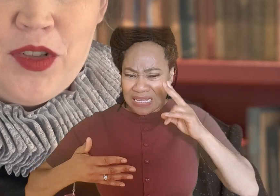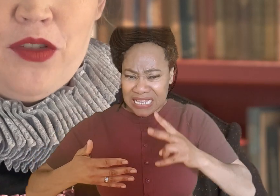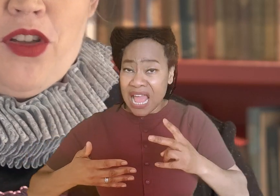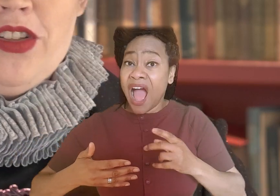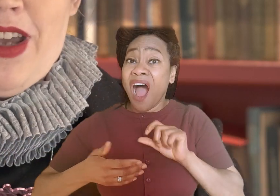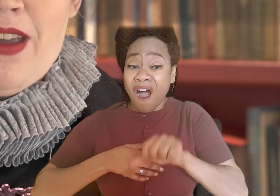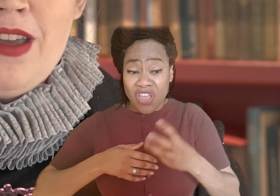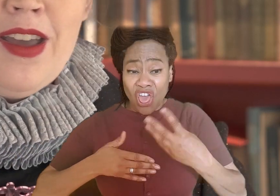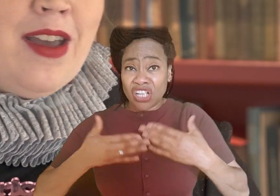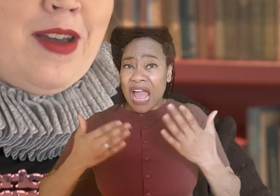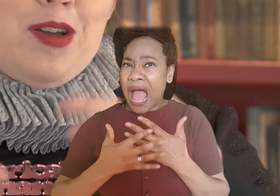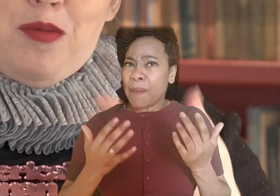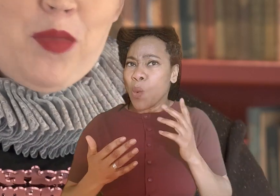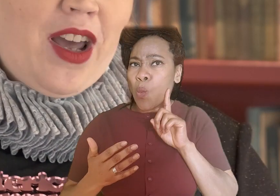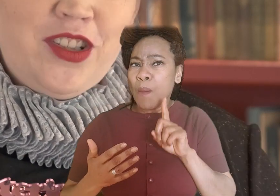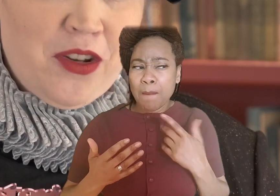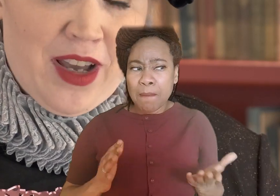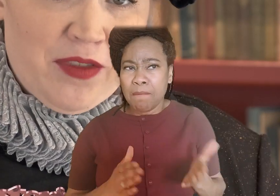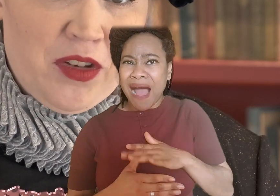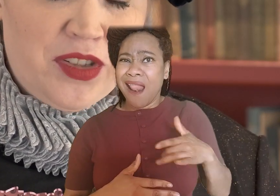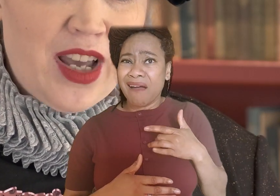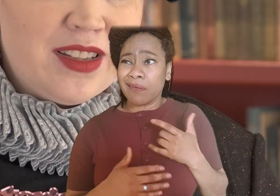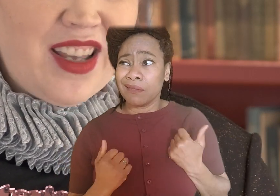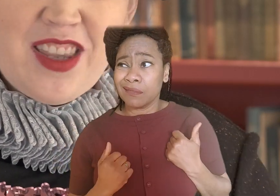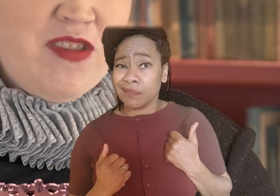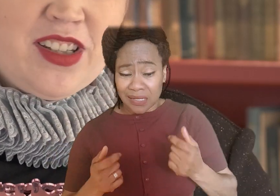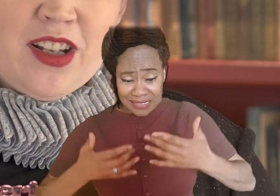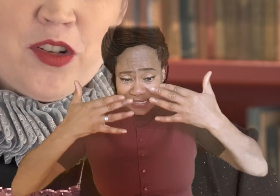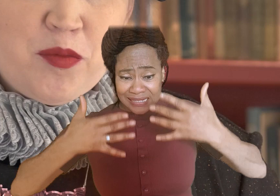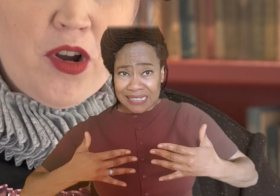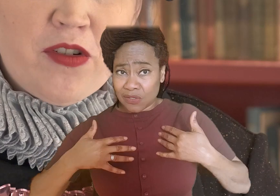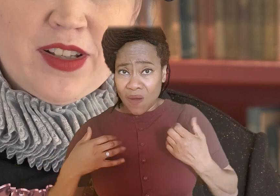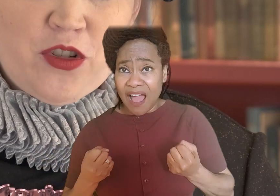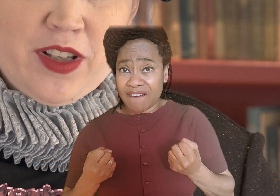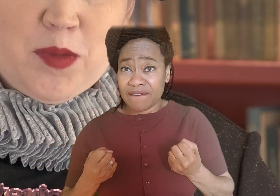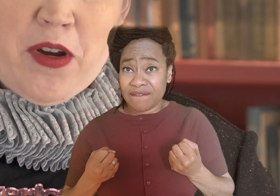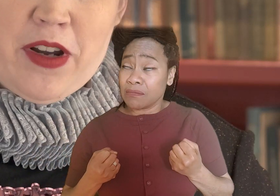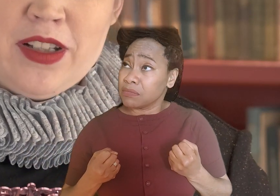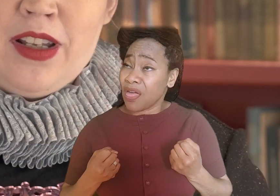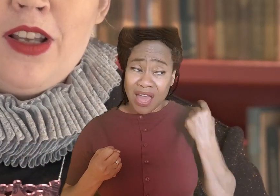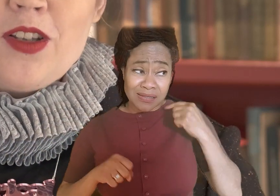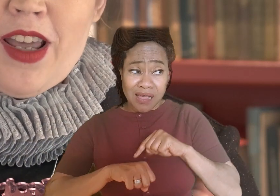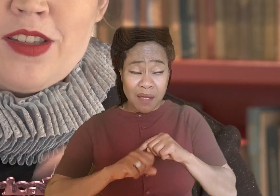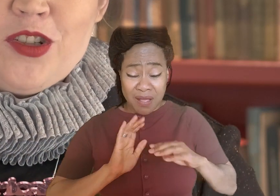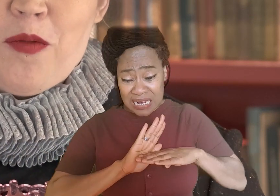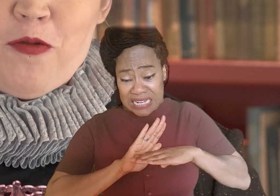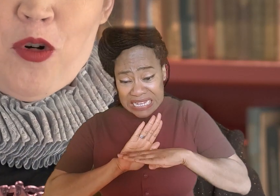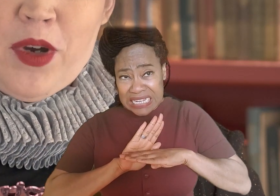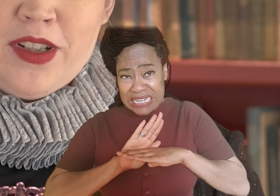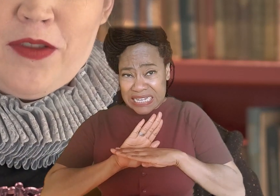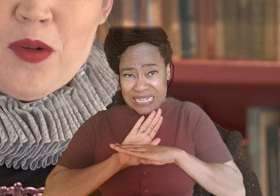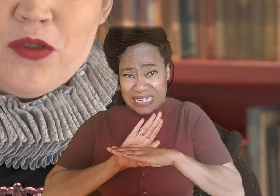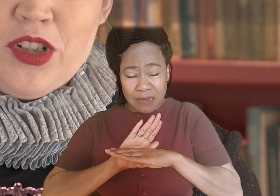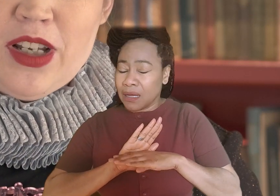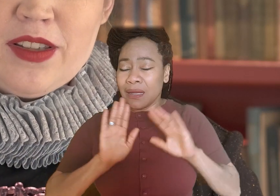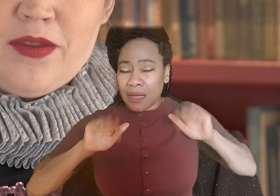life after the 3rd day. But I don't have those stats, and there isn't a lot of progress during this period, so let's jump